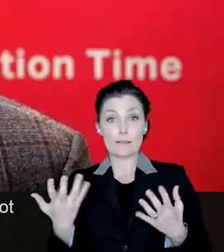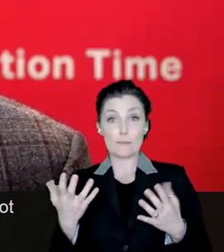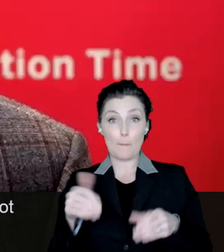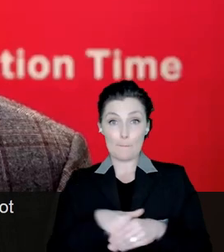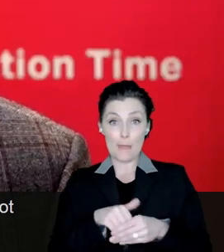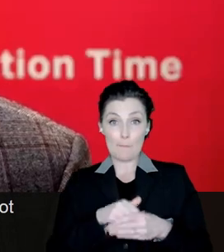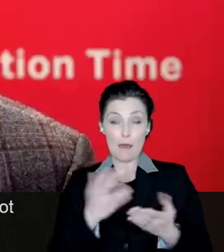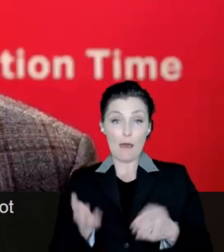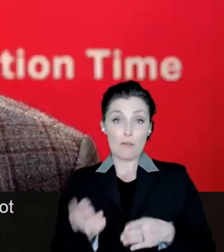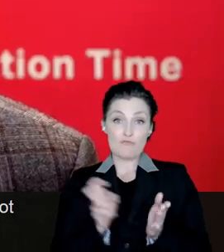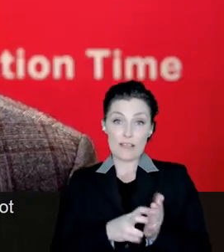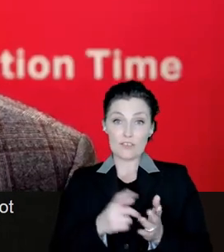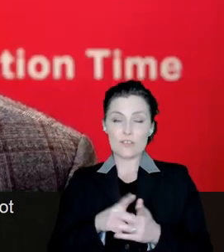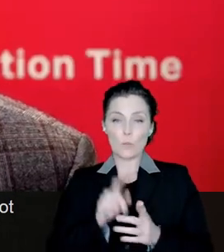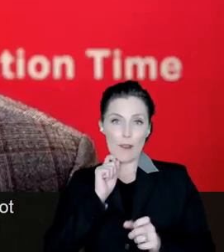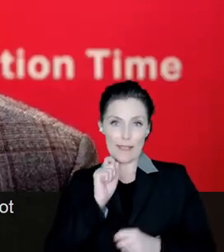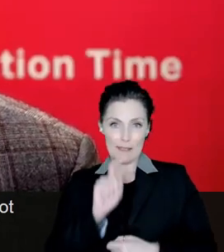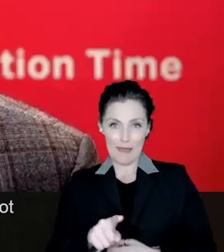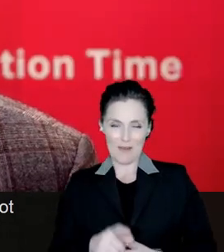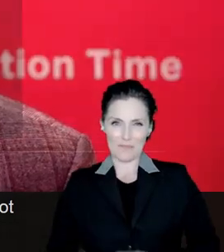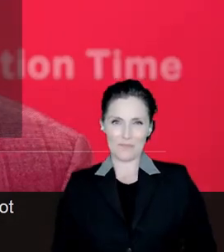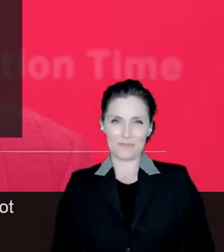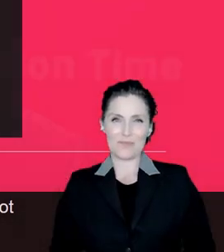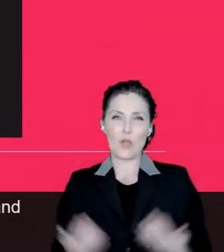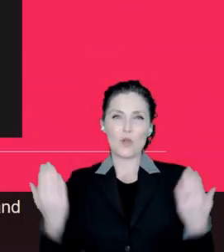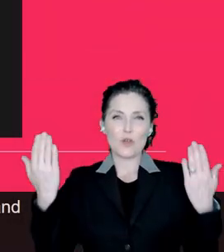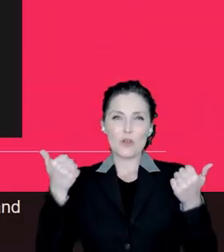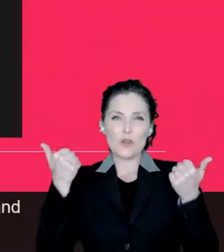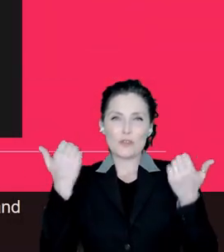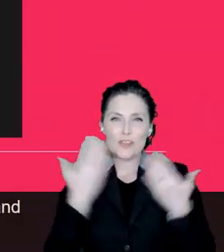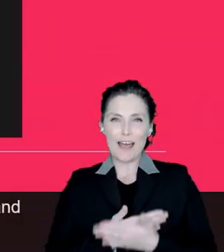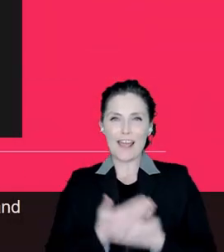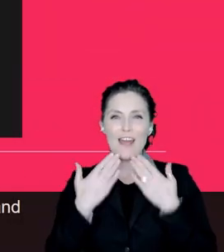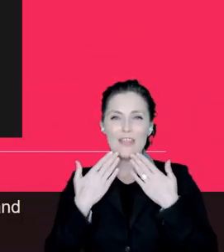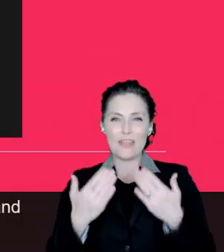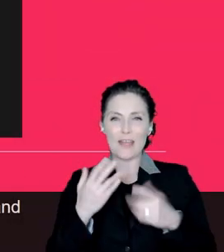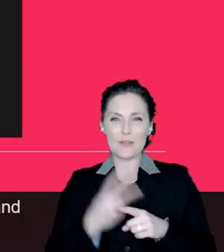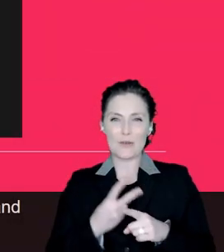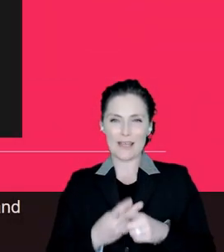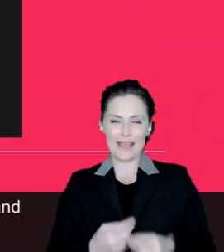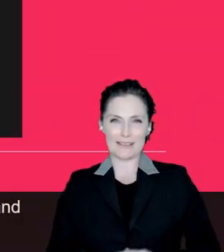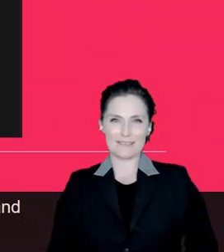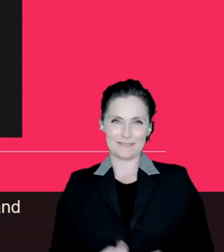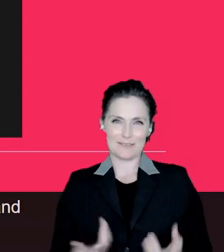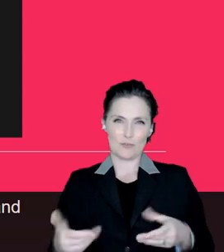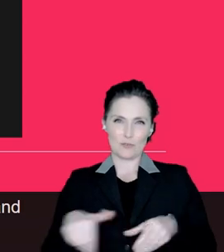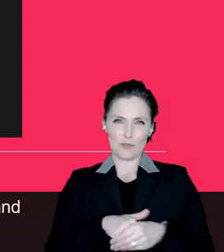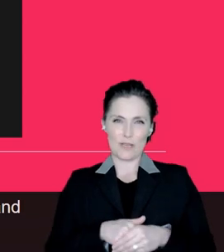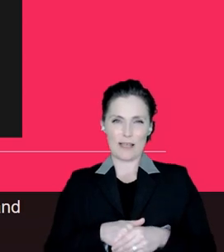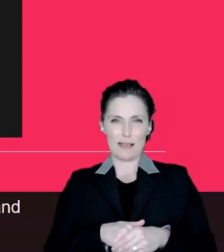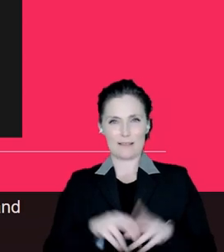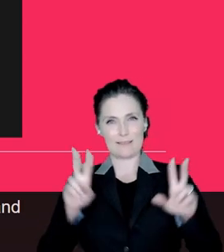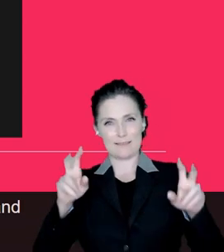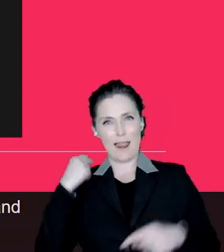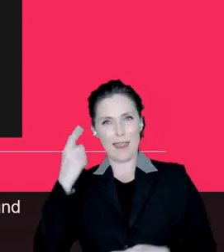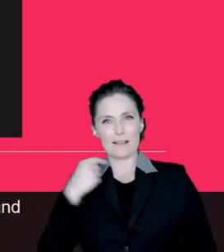night, and thank you once again for joining us, the Voice of London. Thank you.